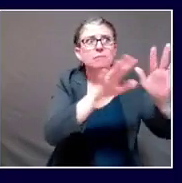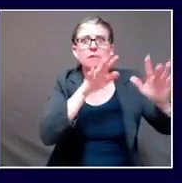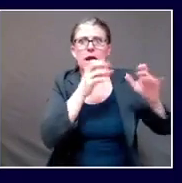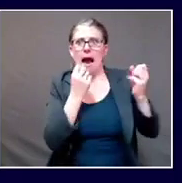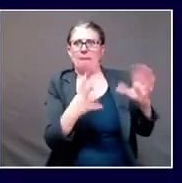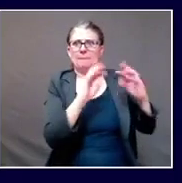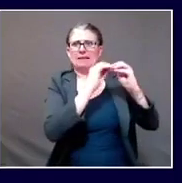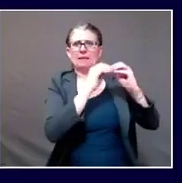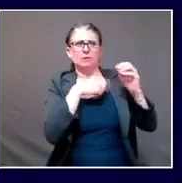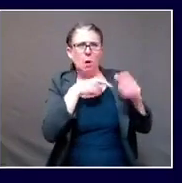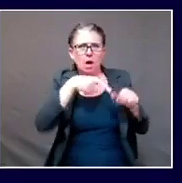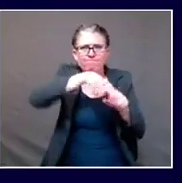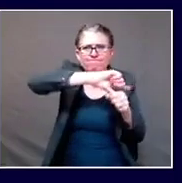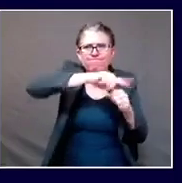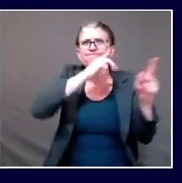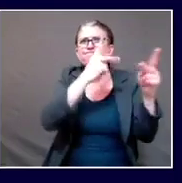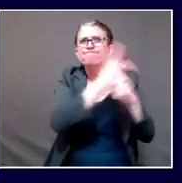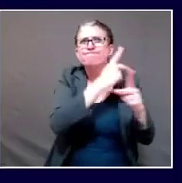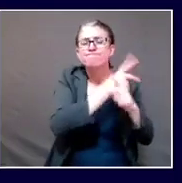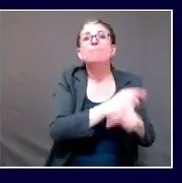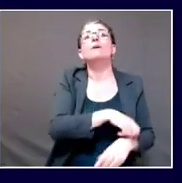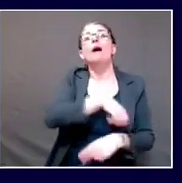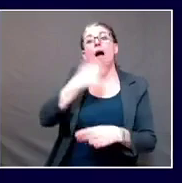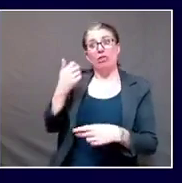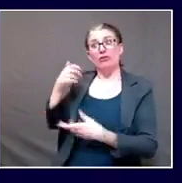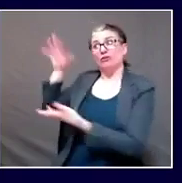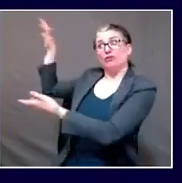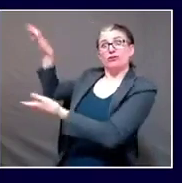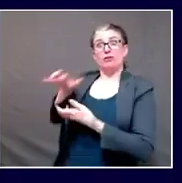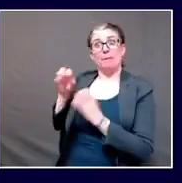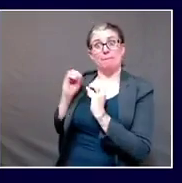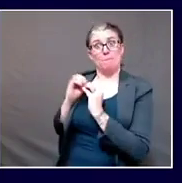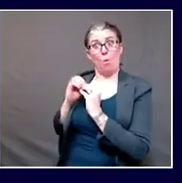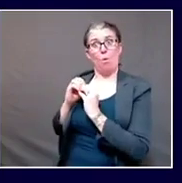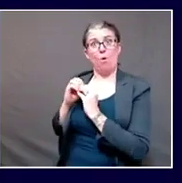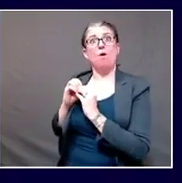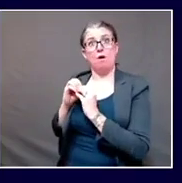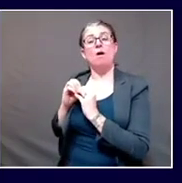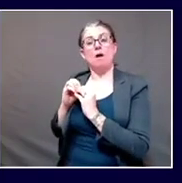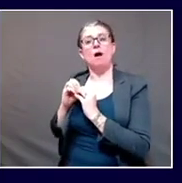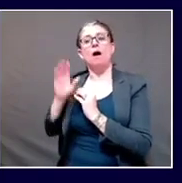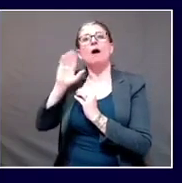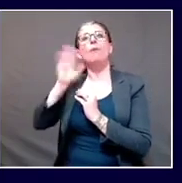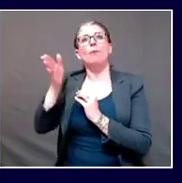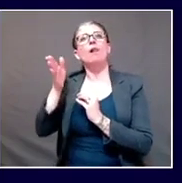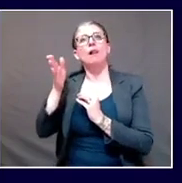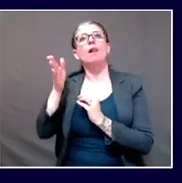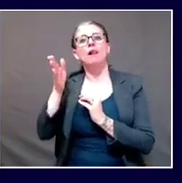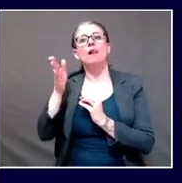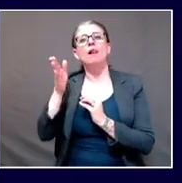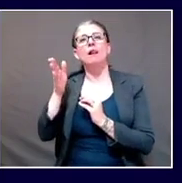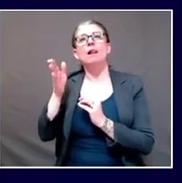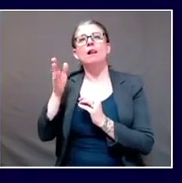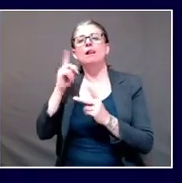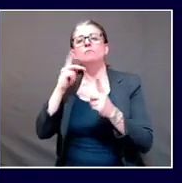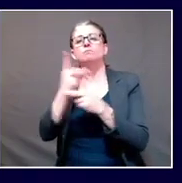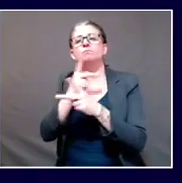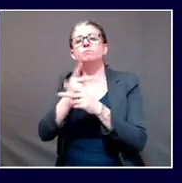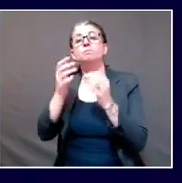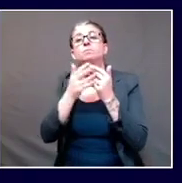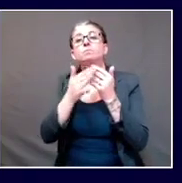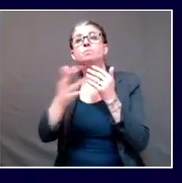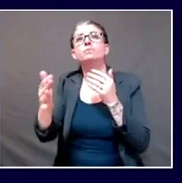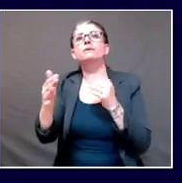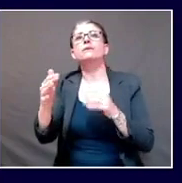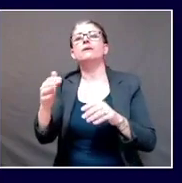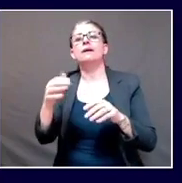hospitals that have registered with the U.S. CDC some vaccine in week two. We also will be working with EMS in week two, as well